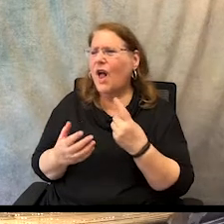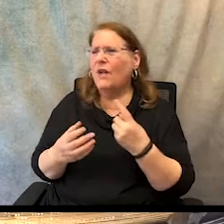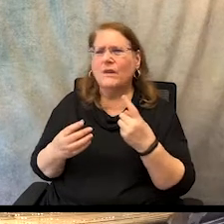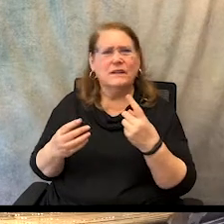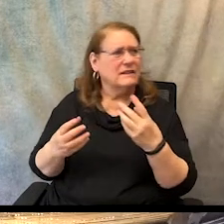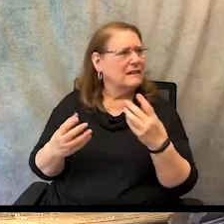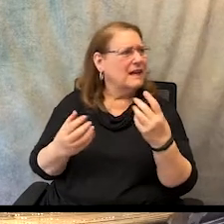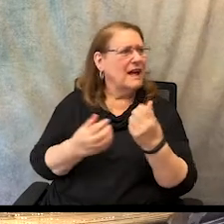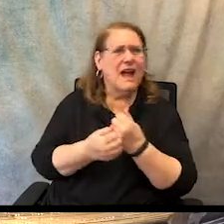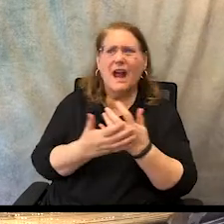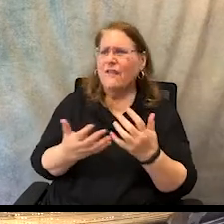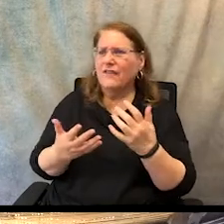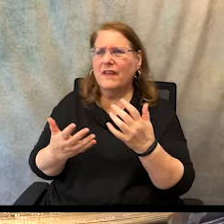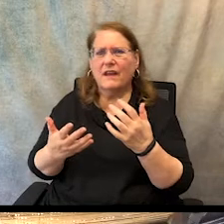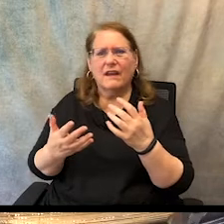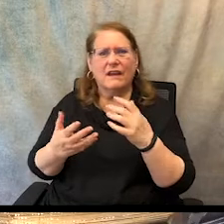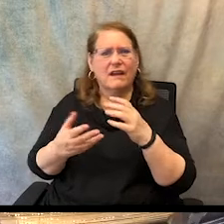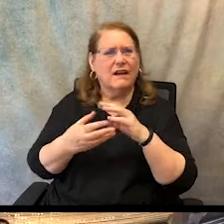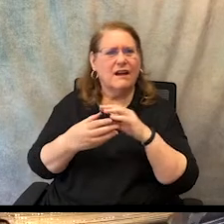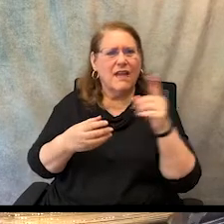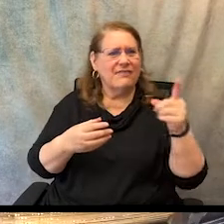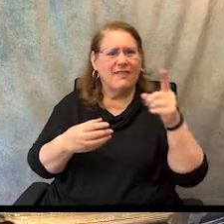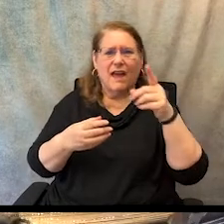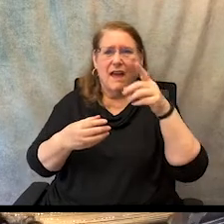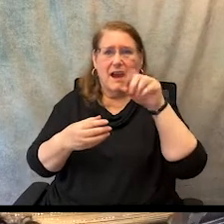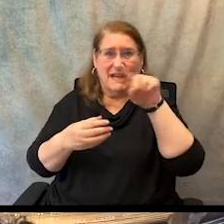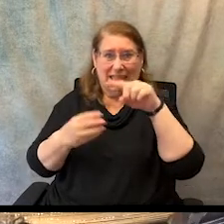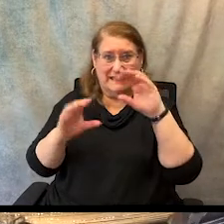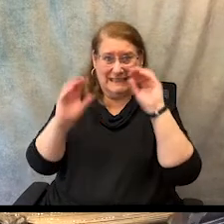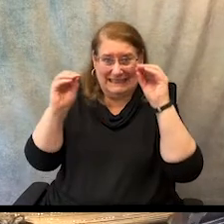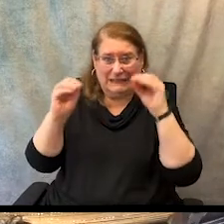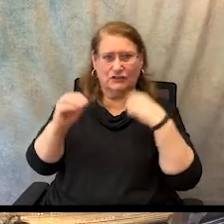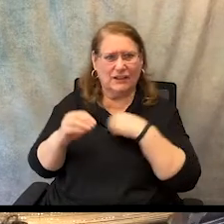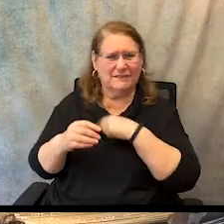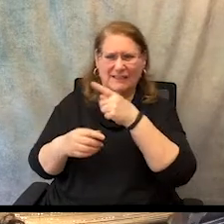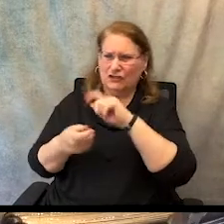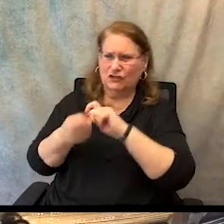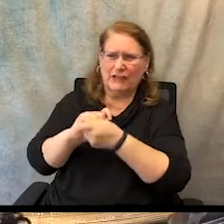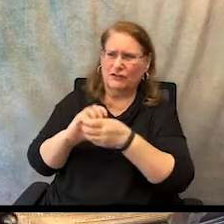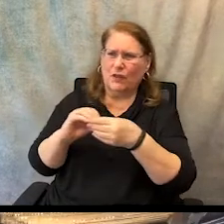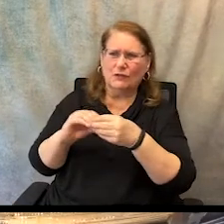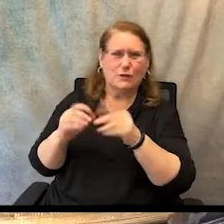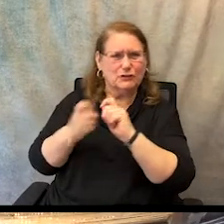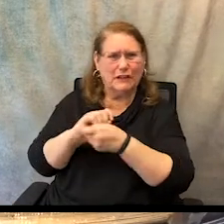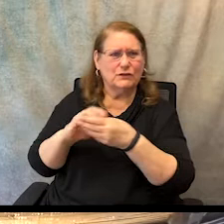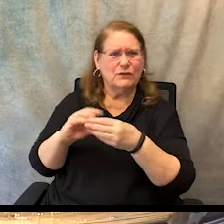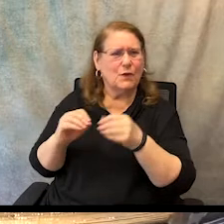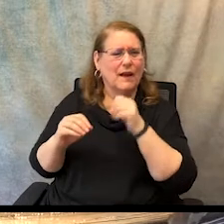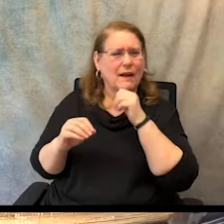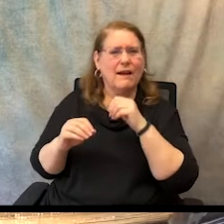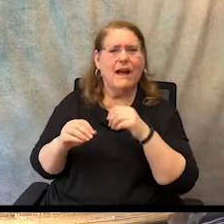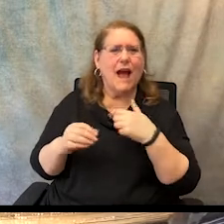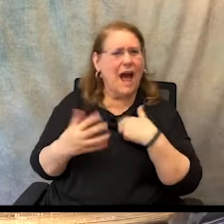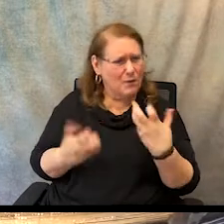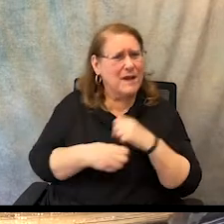something new is coming in the Middle East. I was just changing the story somehow. And I wanted to make the movie before